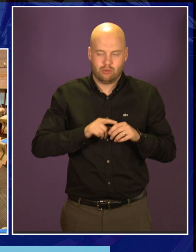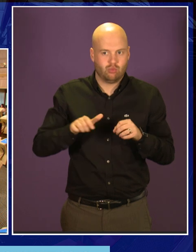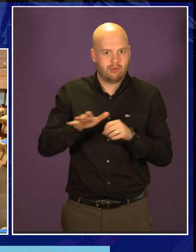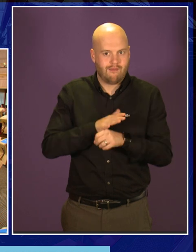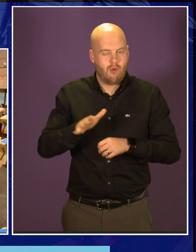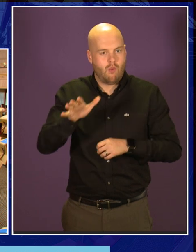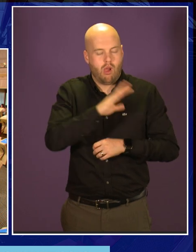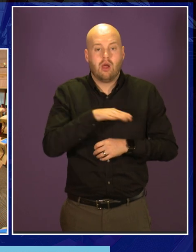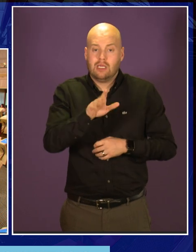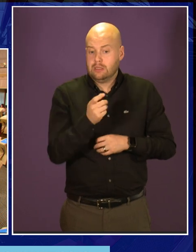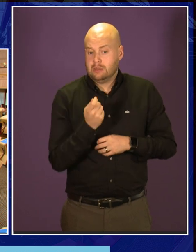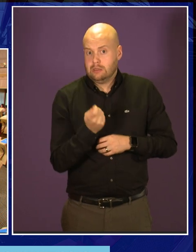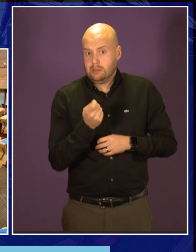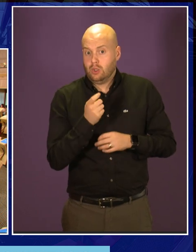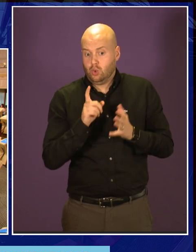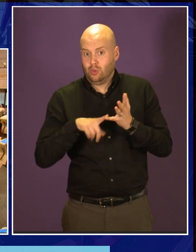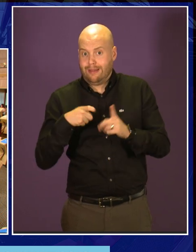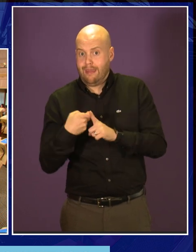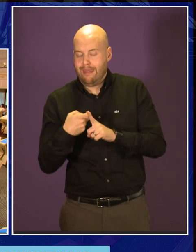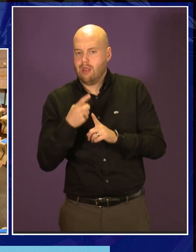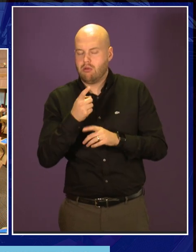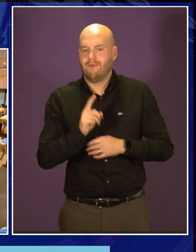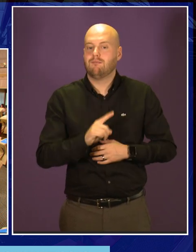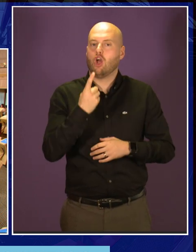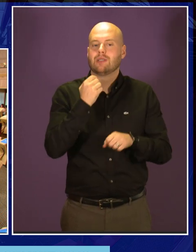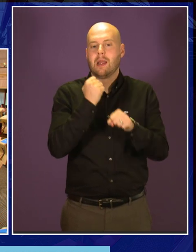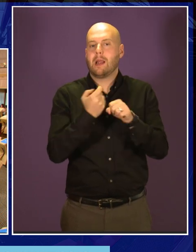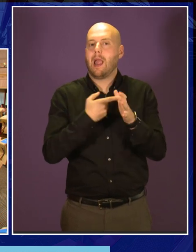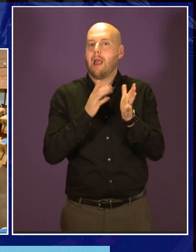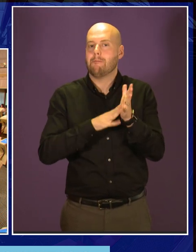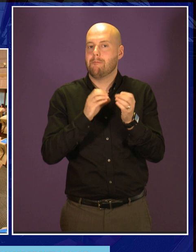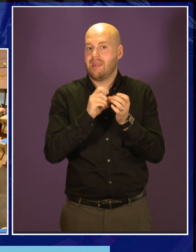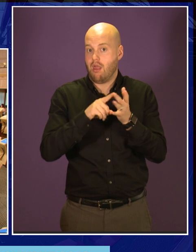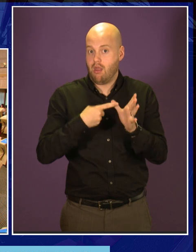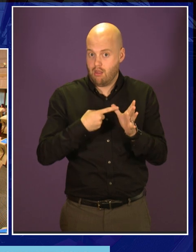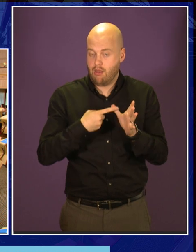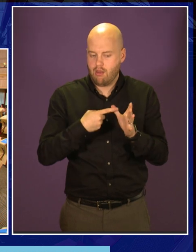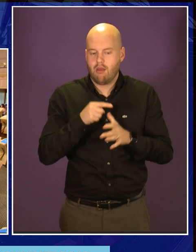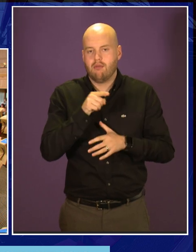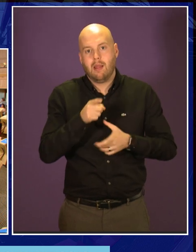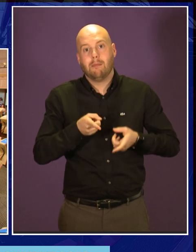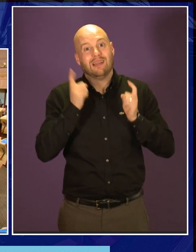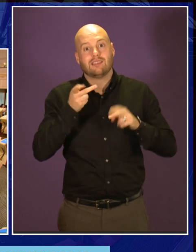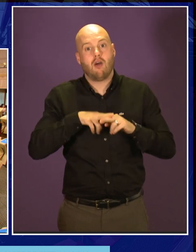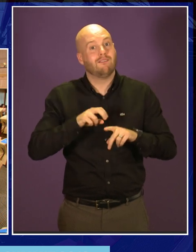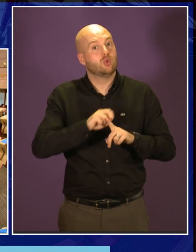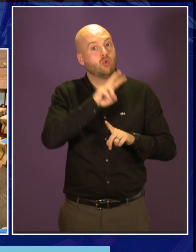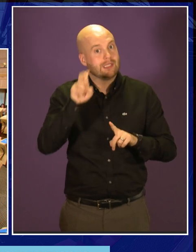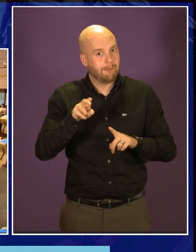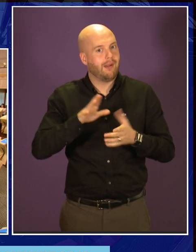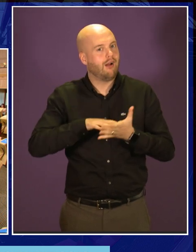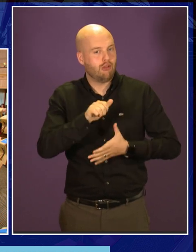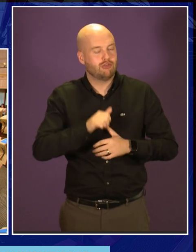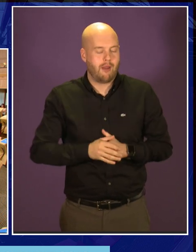United Kingdom shortly, but first Gambia, and I'd like to call the Honourable Amat Nkeba, the Minister of Tourism and Culture. Thank you,